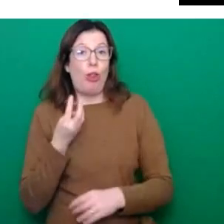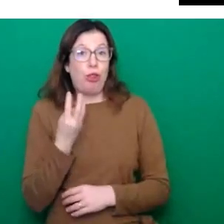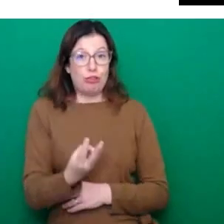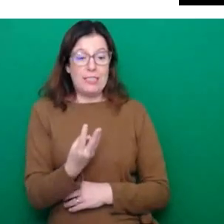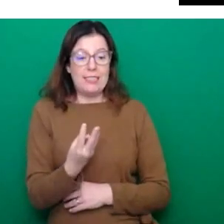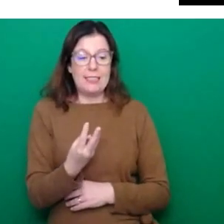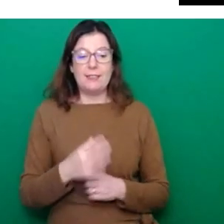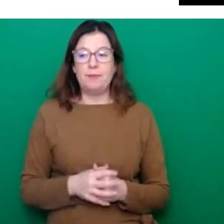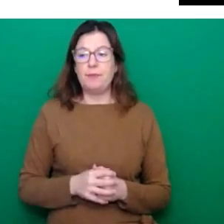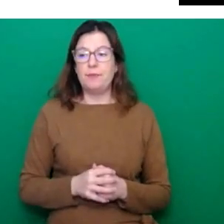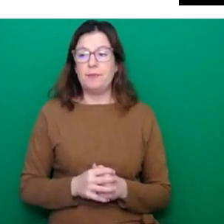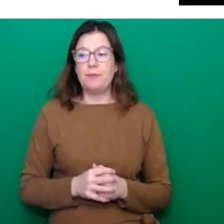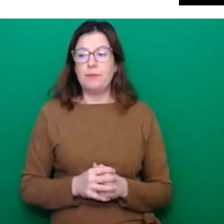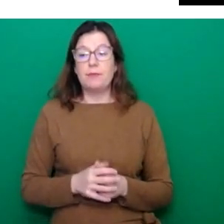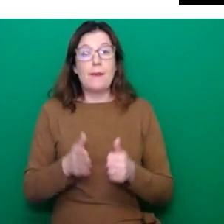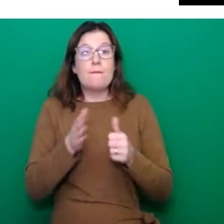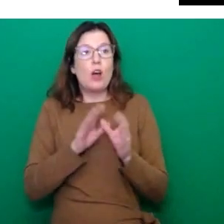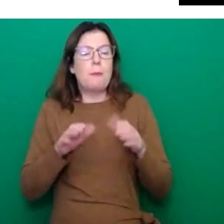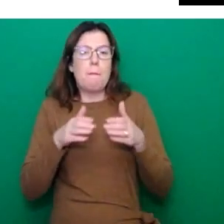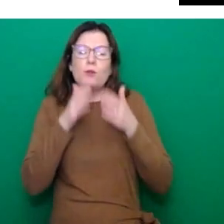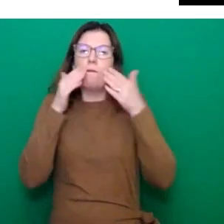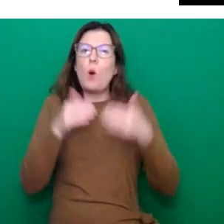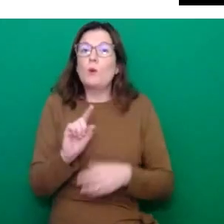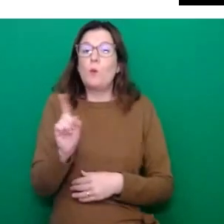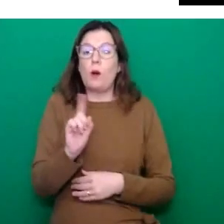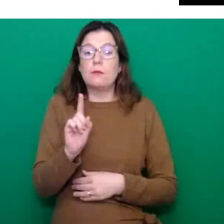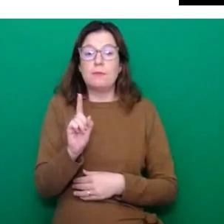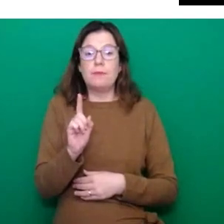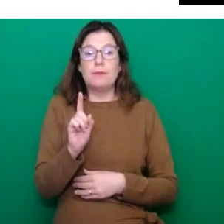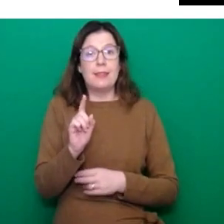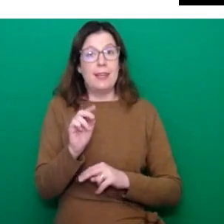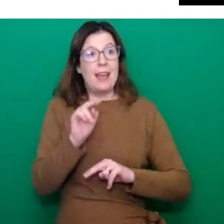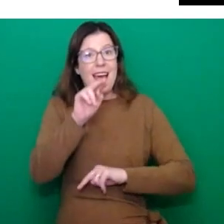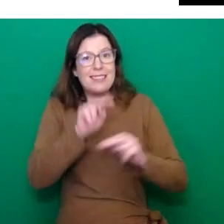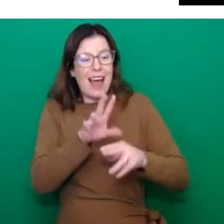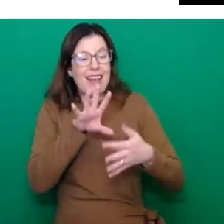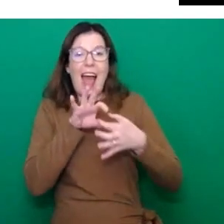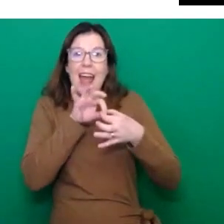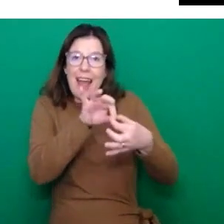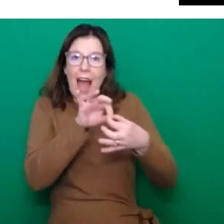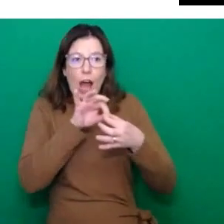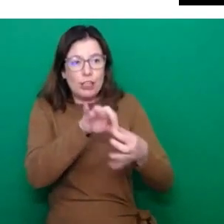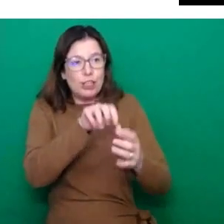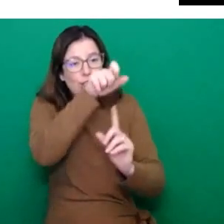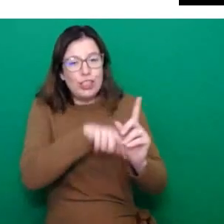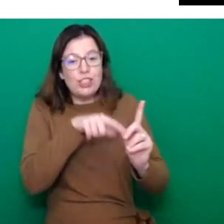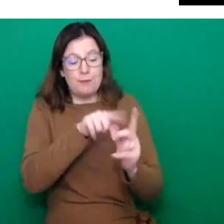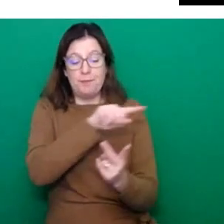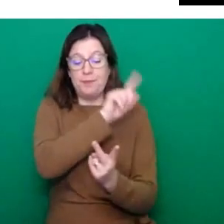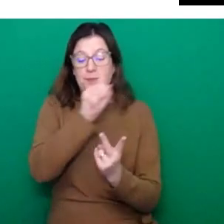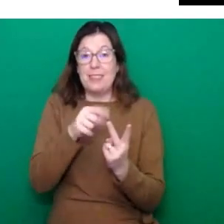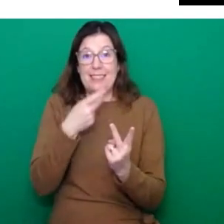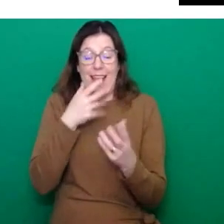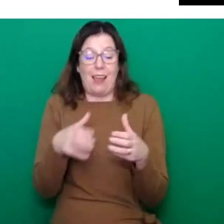academic year. The first module focusing on being able to assess and engage patients. The second module then